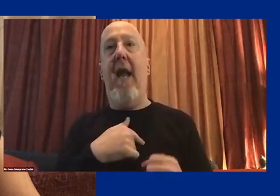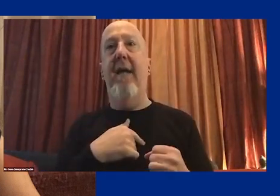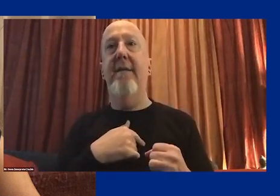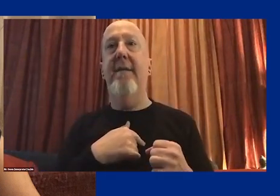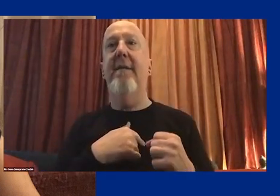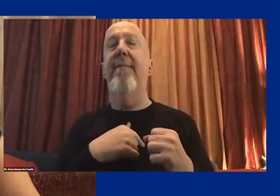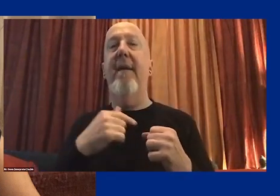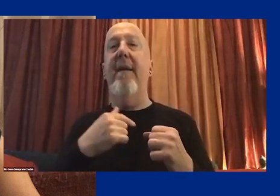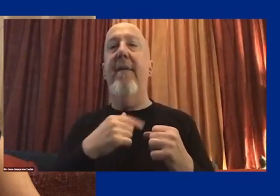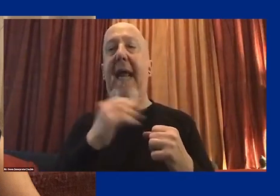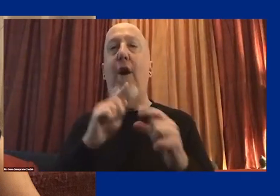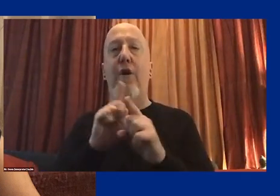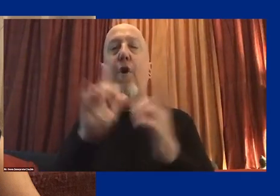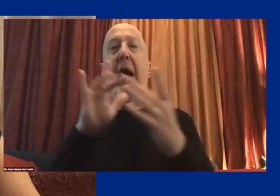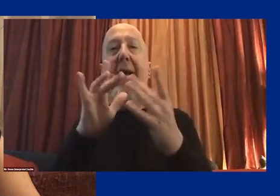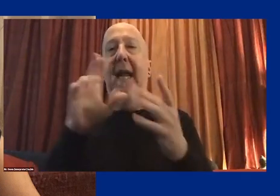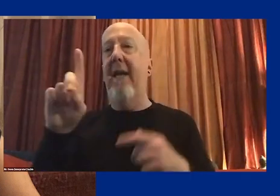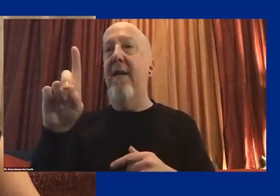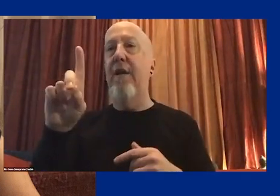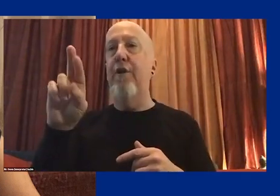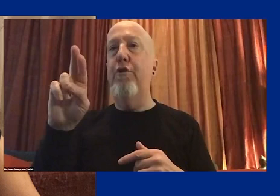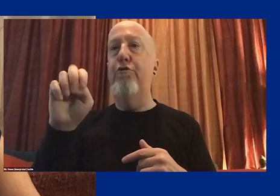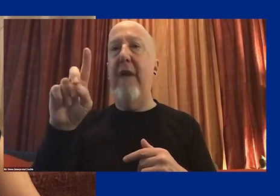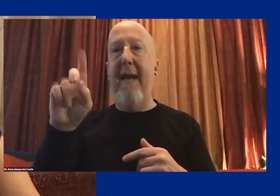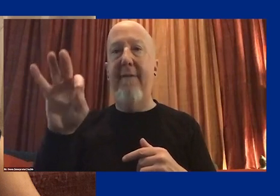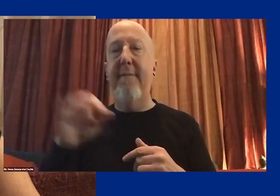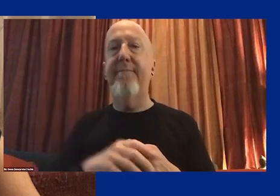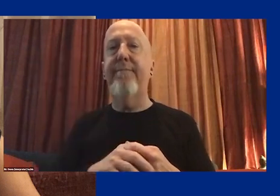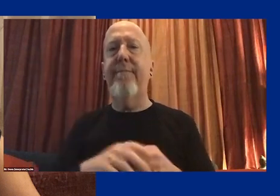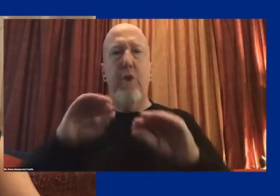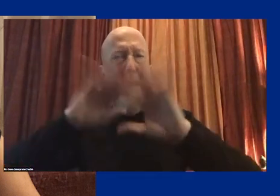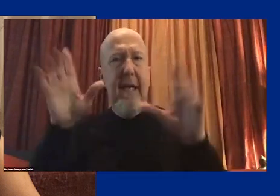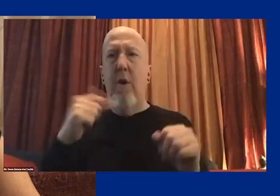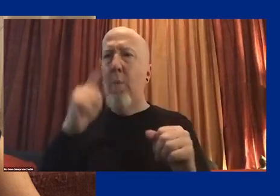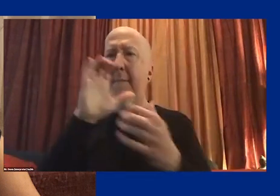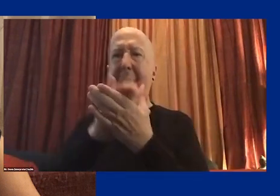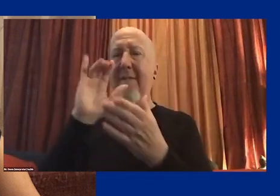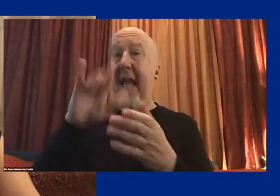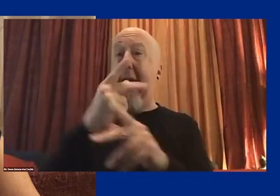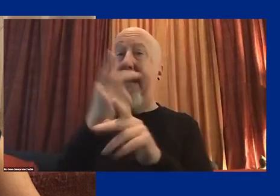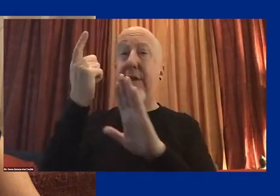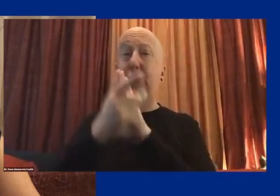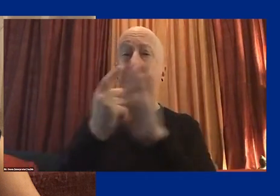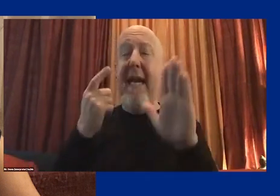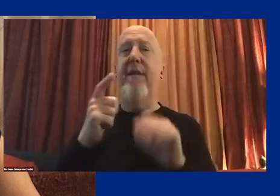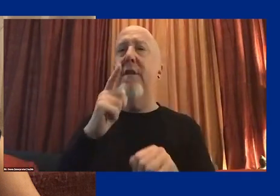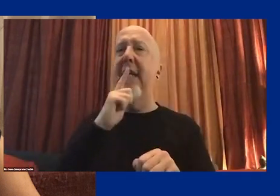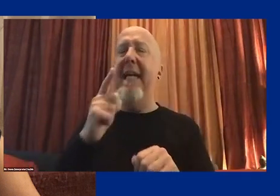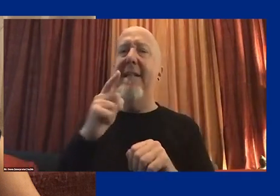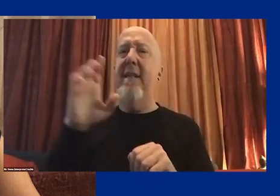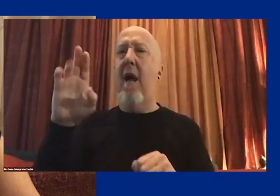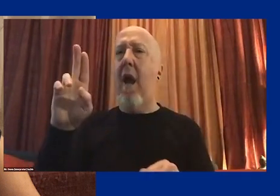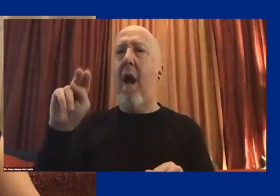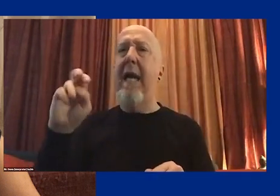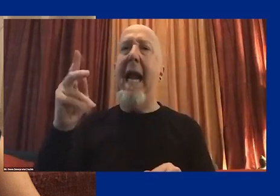DREDF. To be completely clear, we believe such discrimination is unethical and